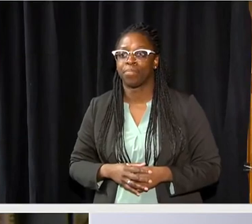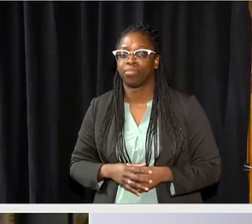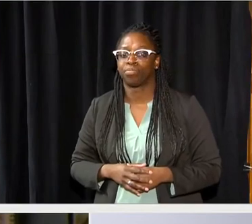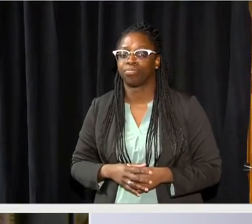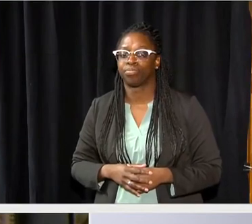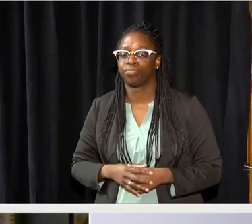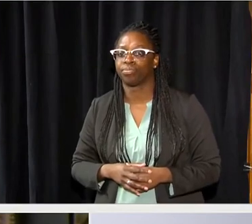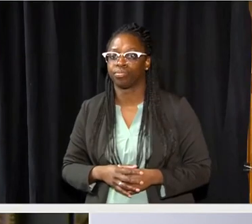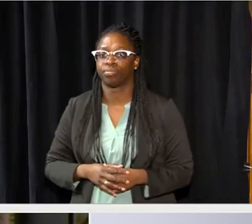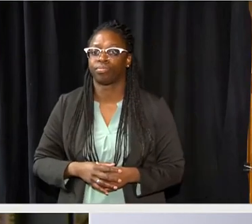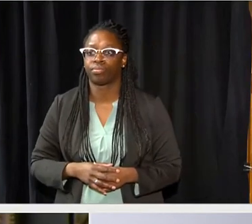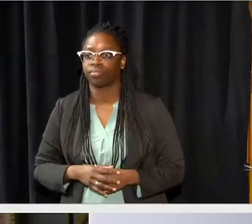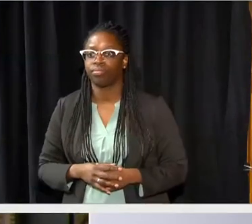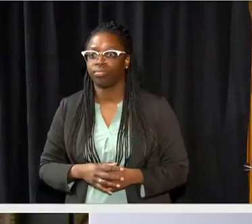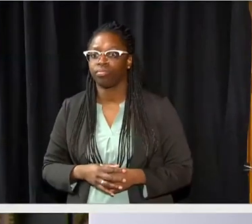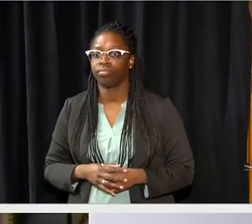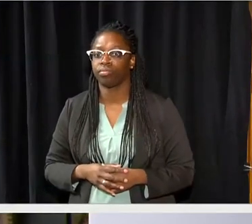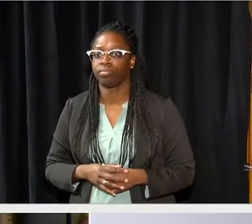childcare costs.